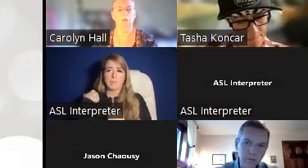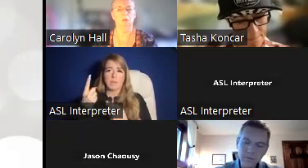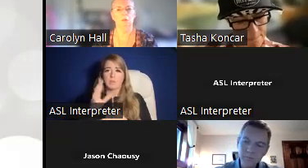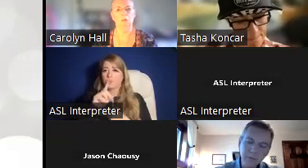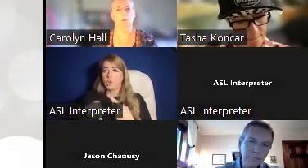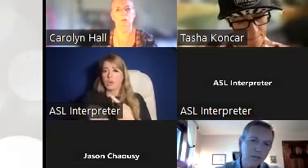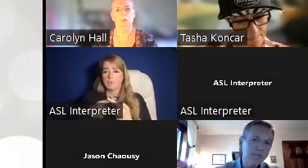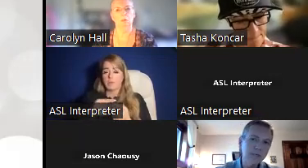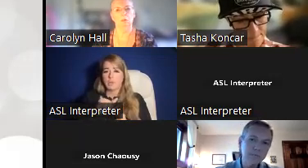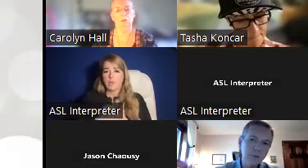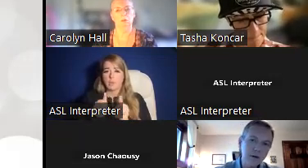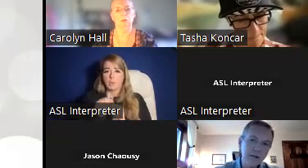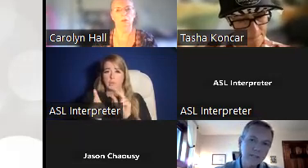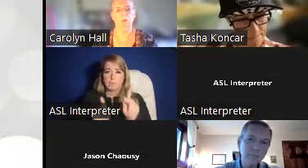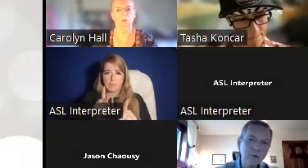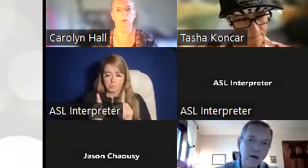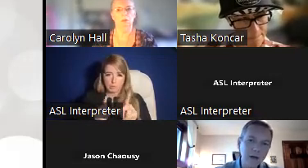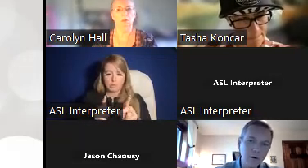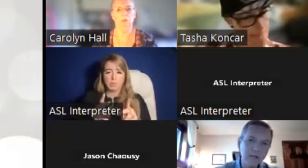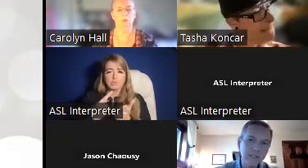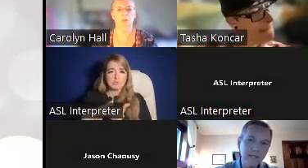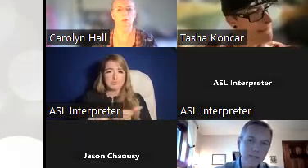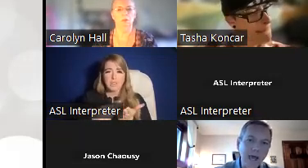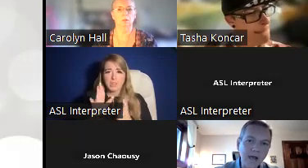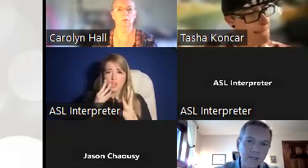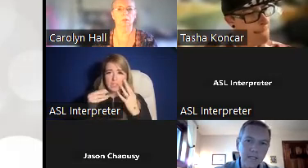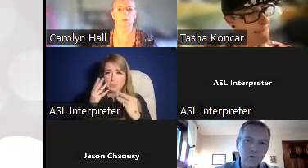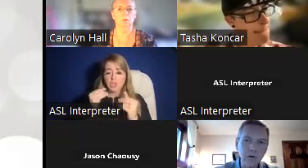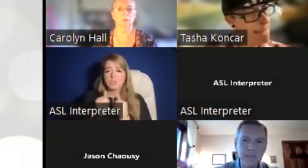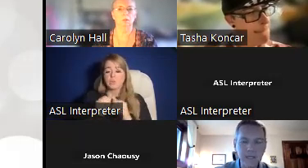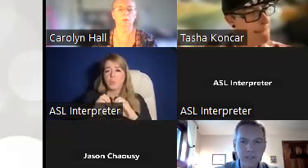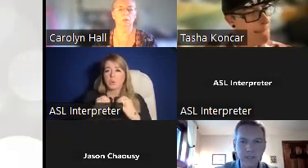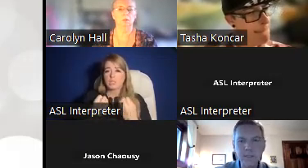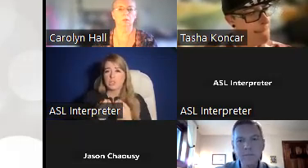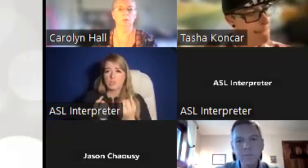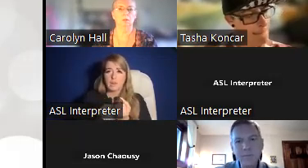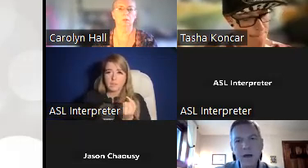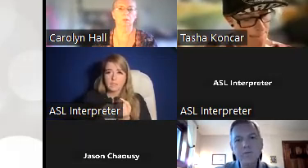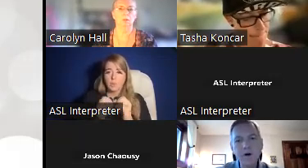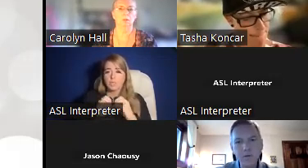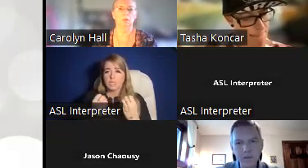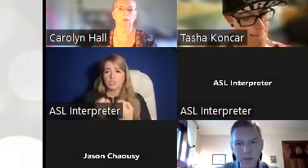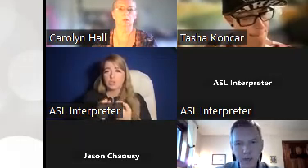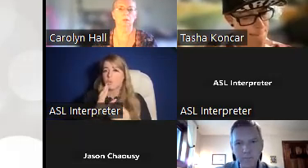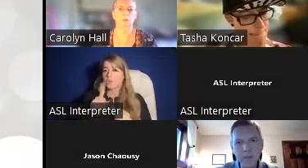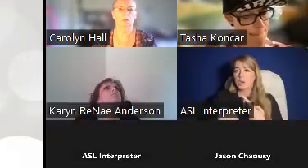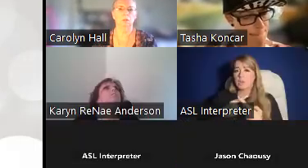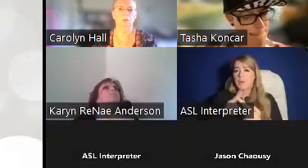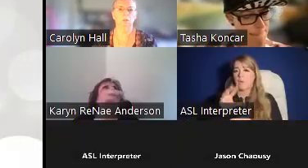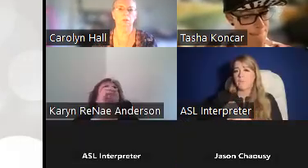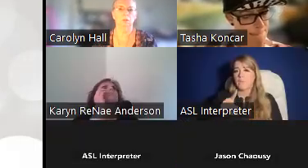about with people with lived experience, provider organizations, advocacy organizations, about involving